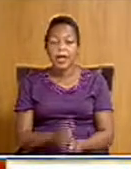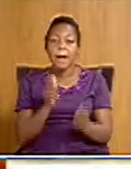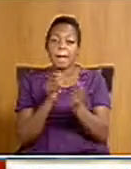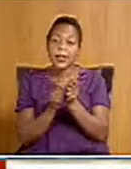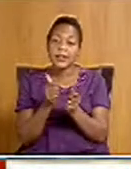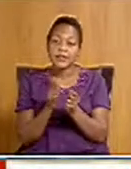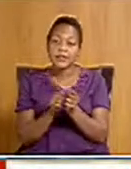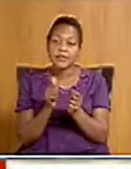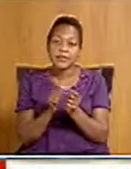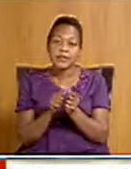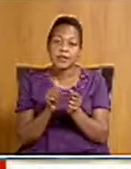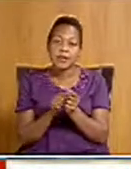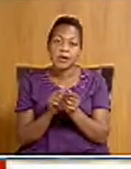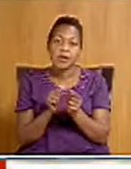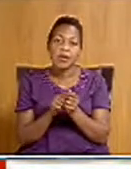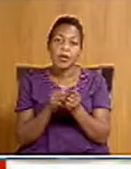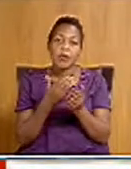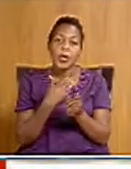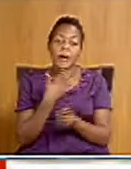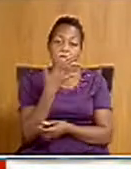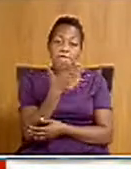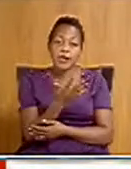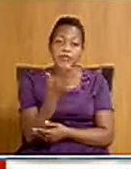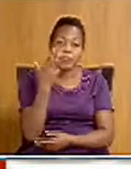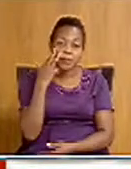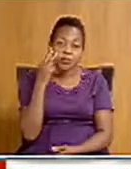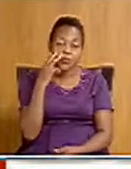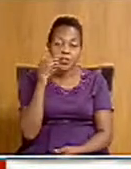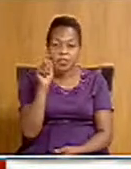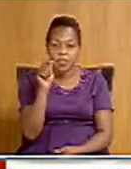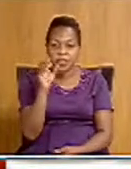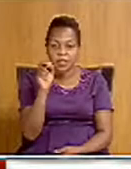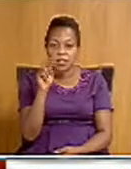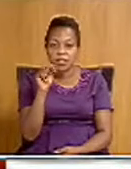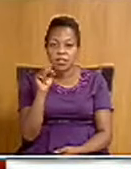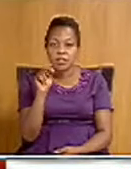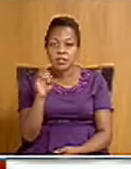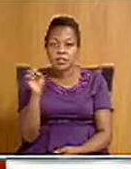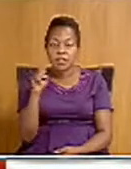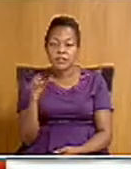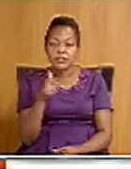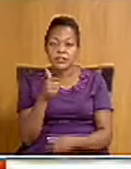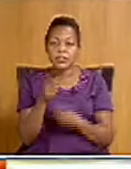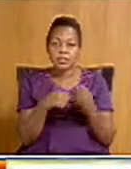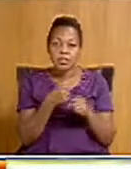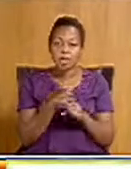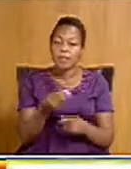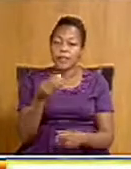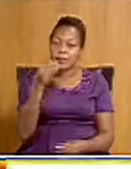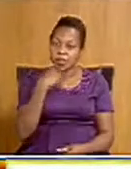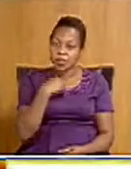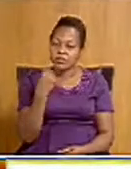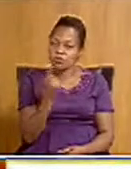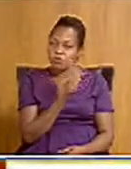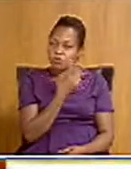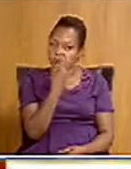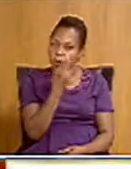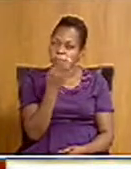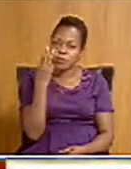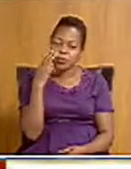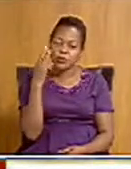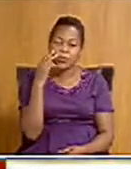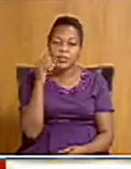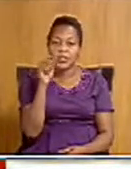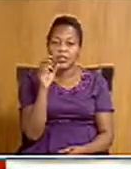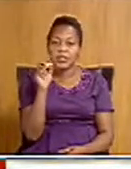Maize, where we produce 5 million tons per year, but consume only 1 million tons within